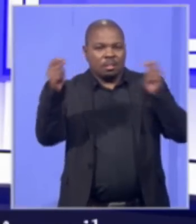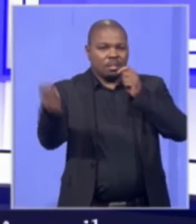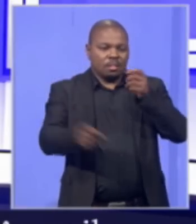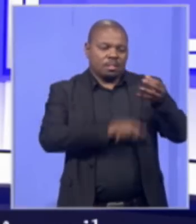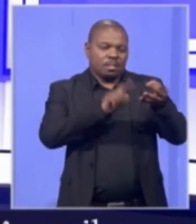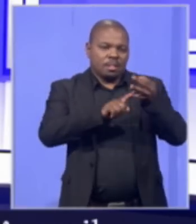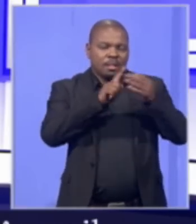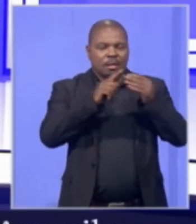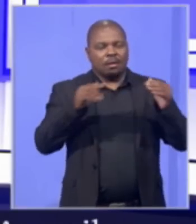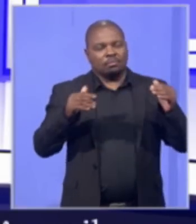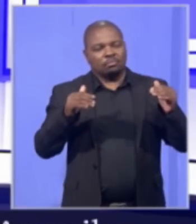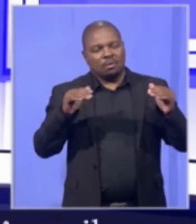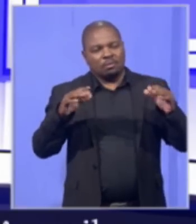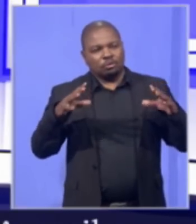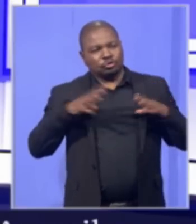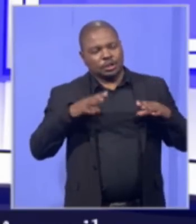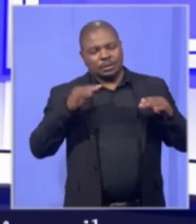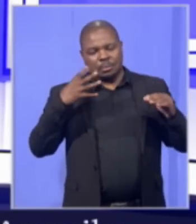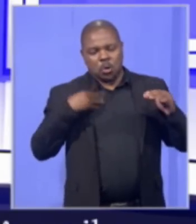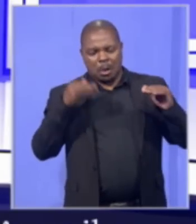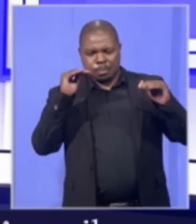tlhokego ya tekatekano le khumanego.